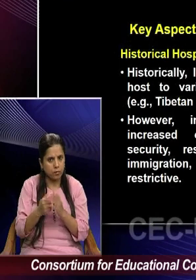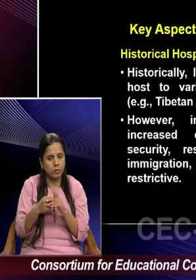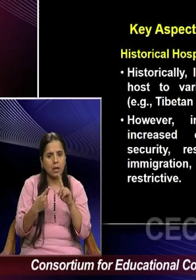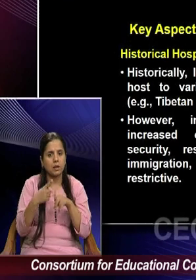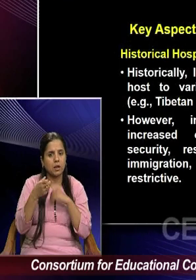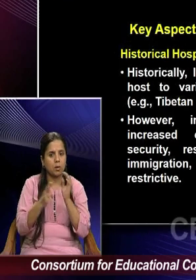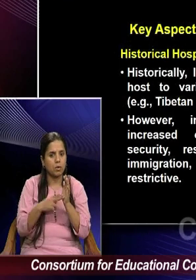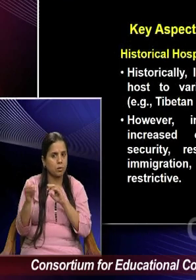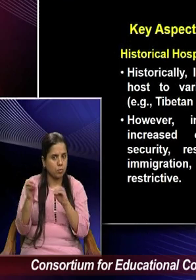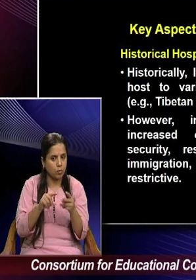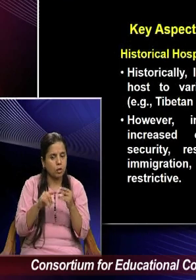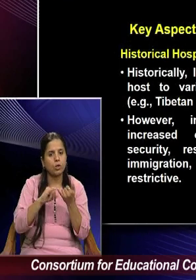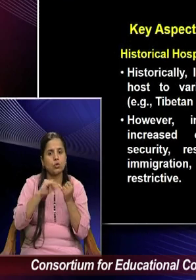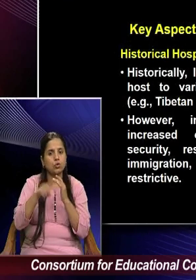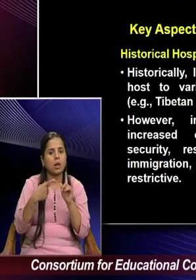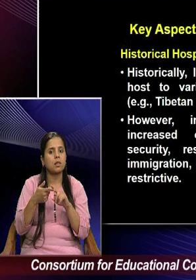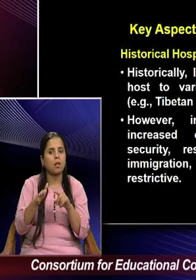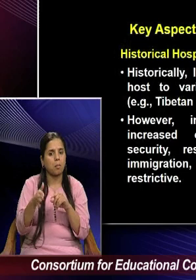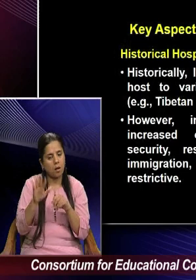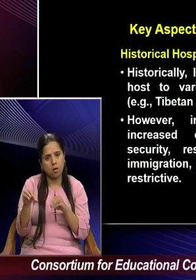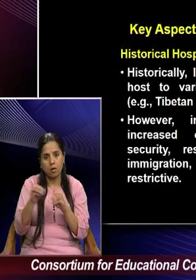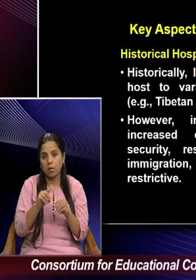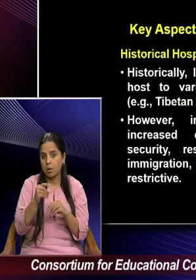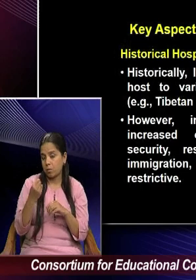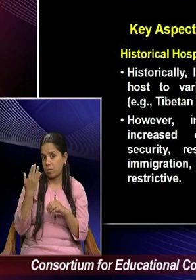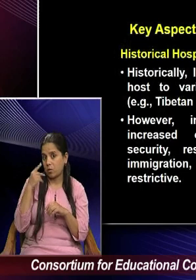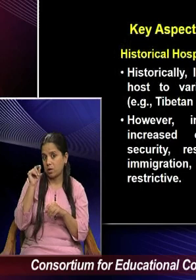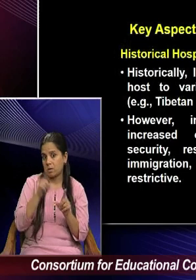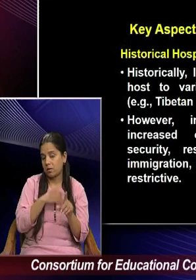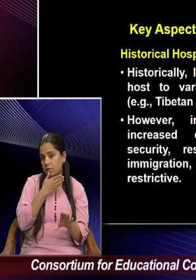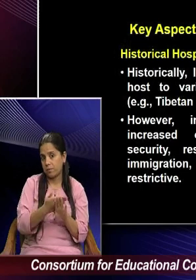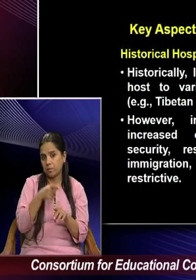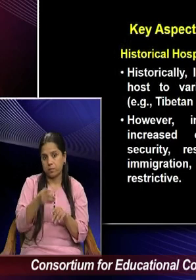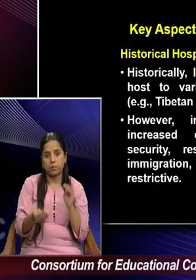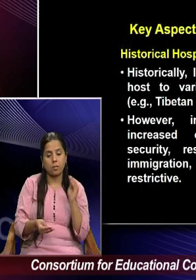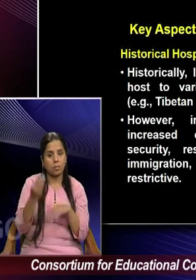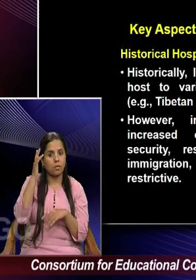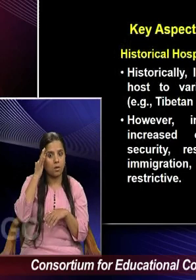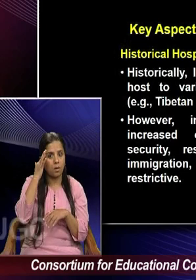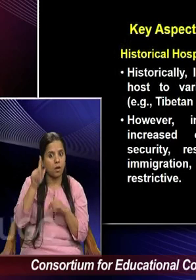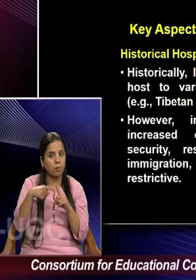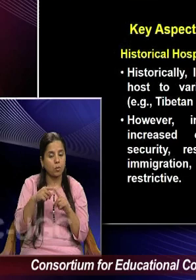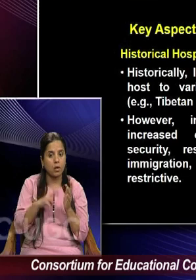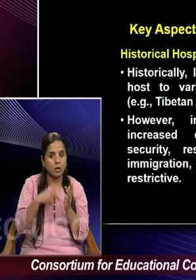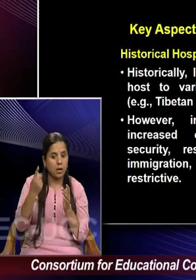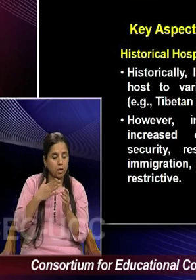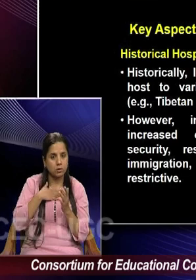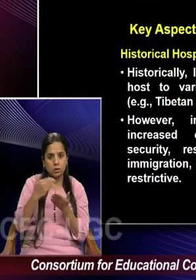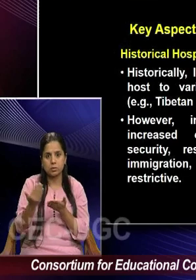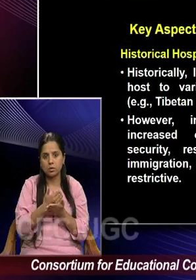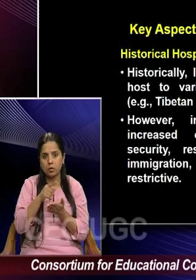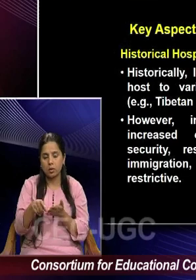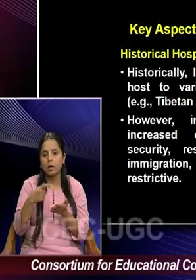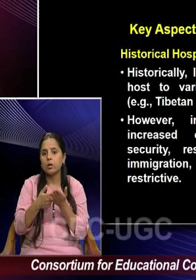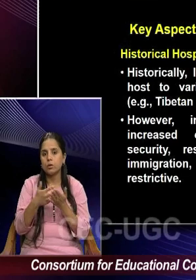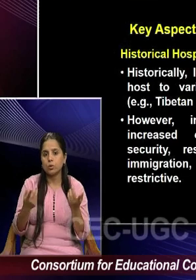Tibetan refugees and Sri Lankan Tamils. However, in recent decades, with increased concern about national security, resource